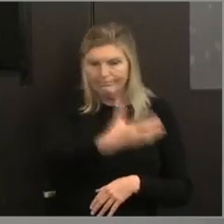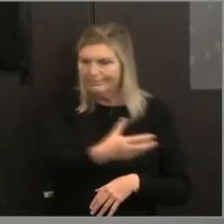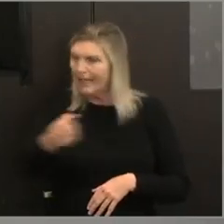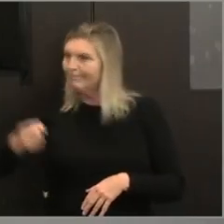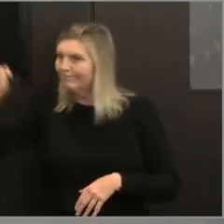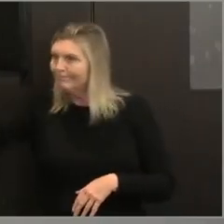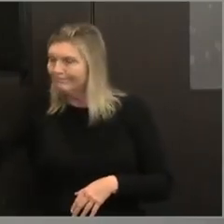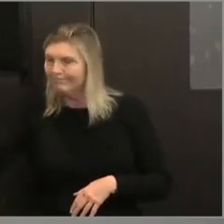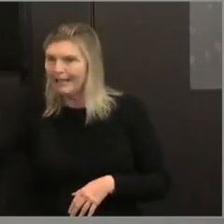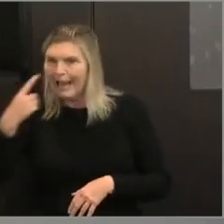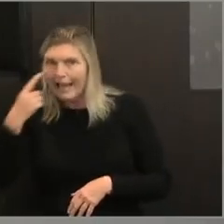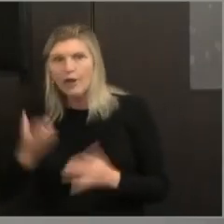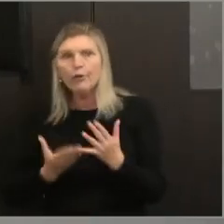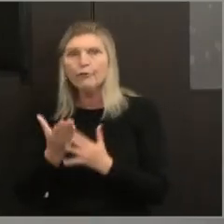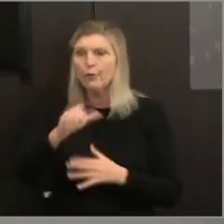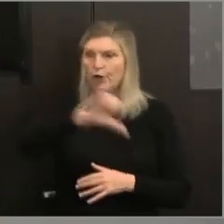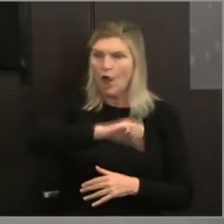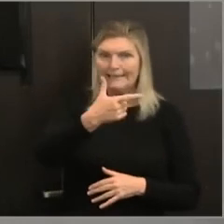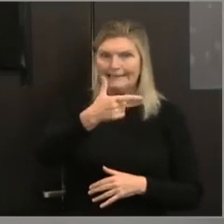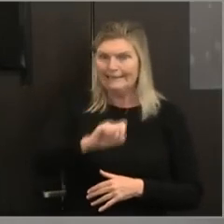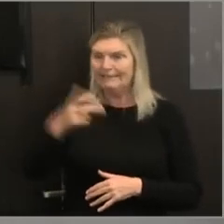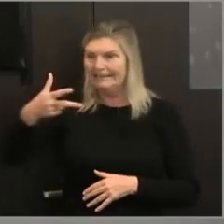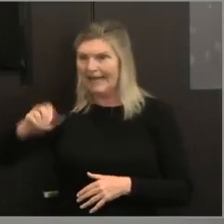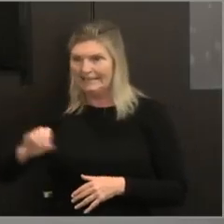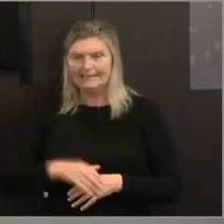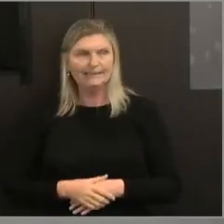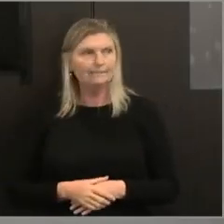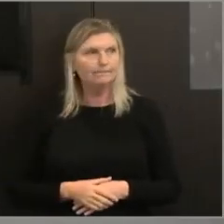in the 1970s and 80s.